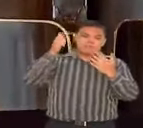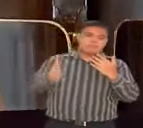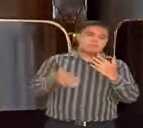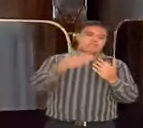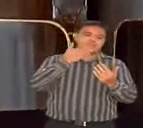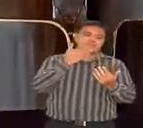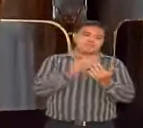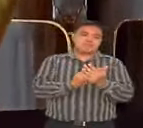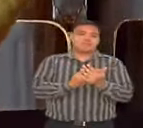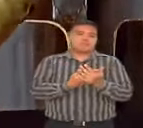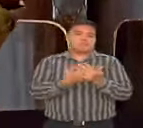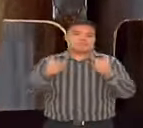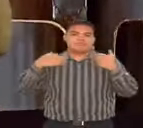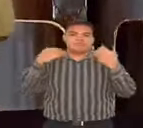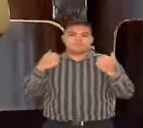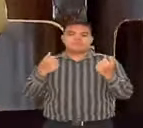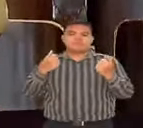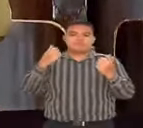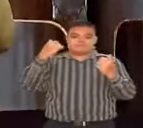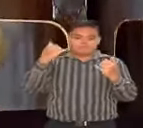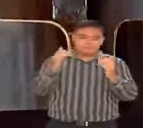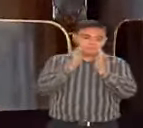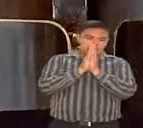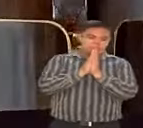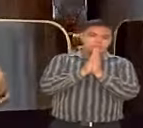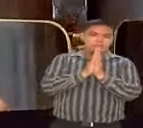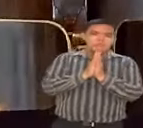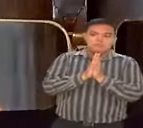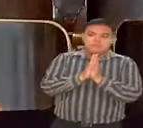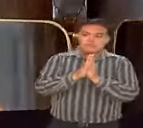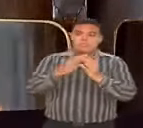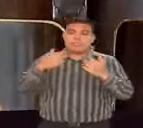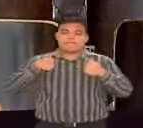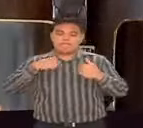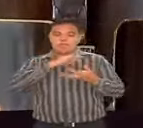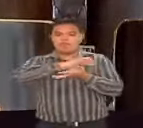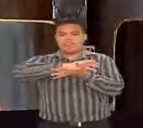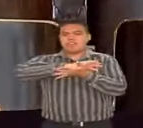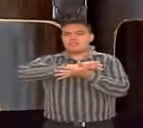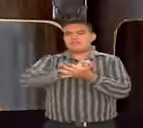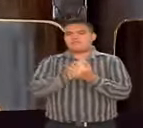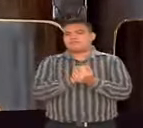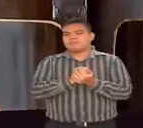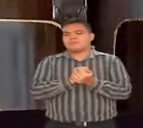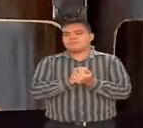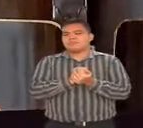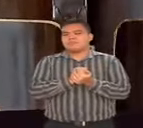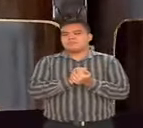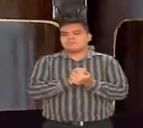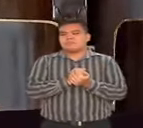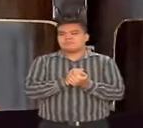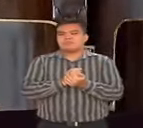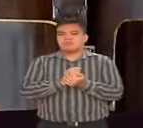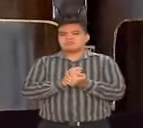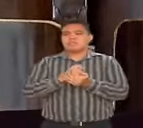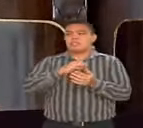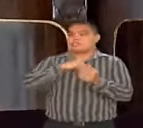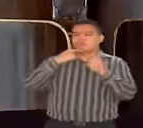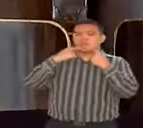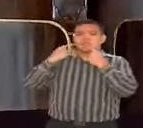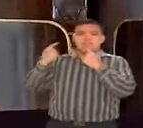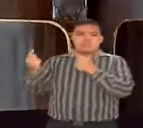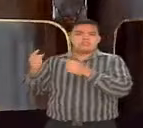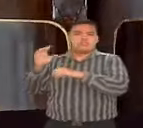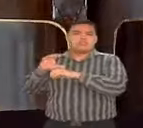Pastor Stephen said, including him, his family, mga kabataan, they got infected with COVID. Niingon siya, you know what I told the